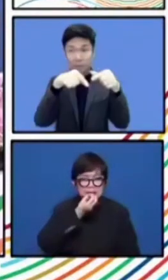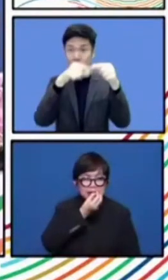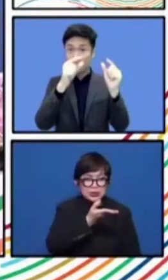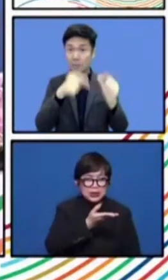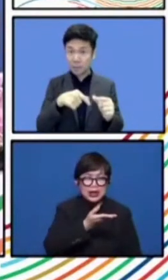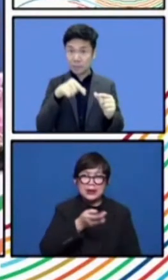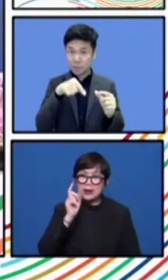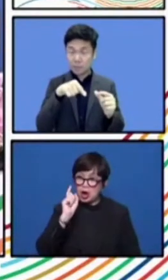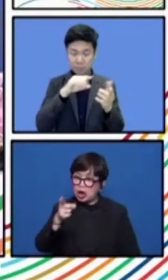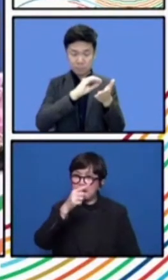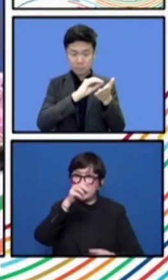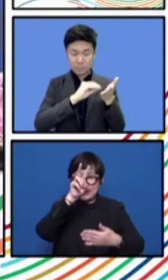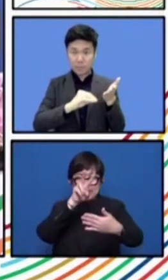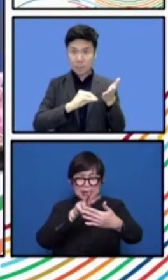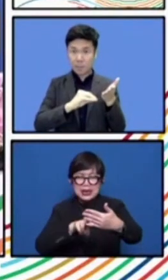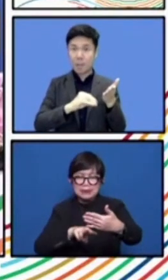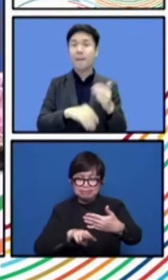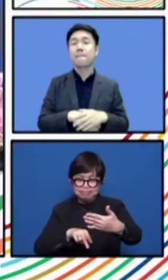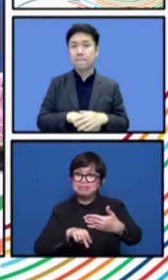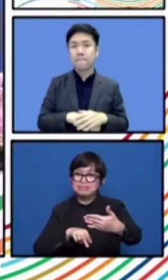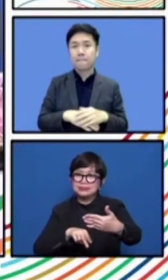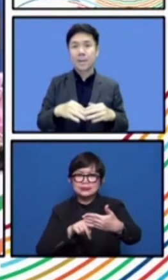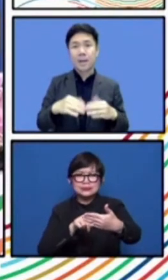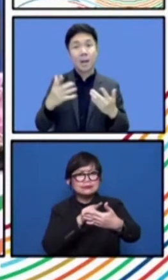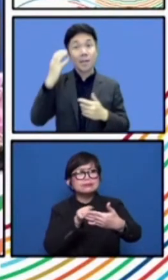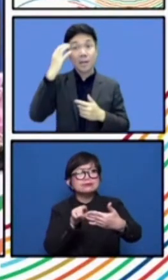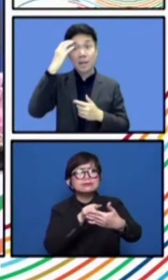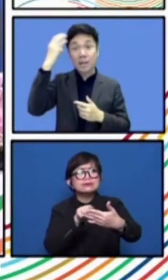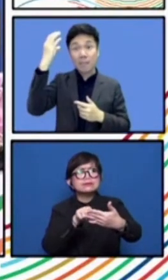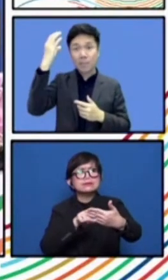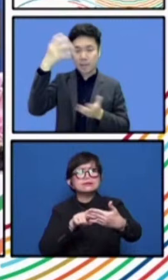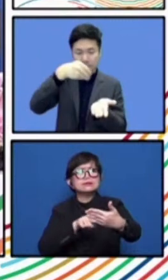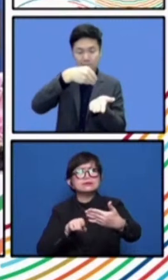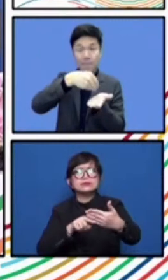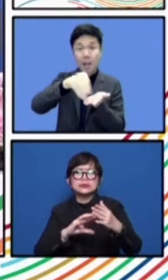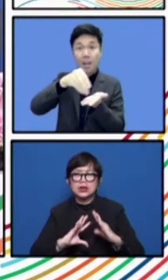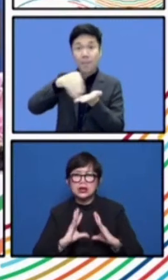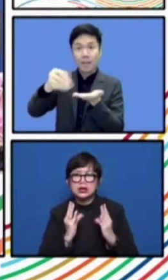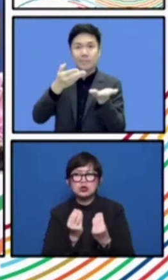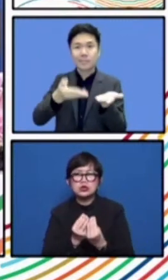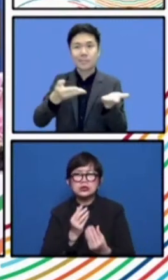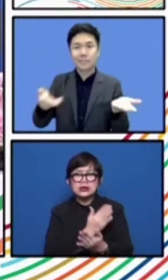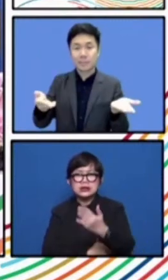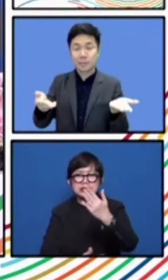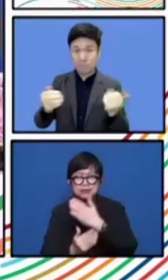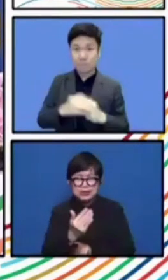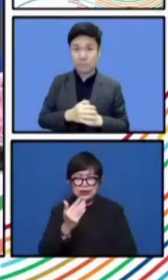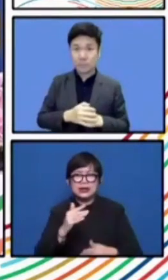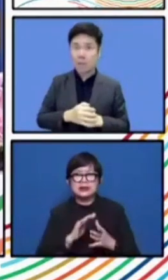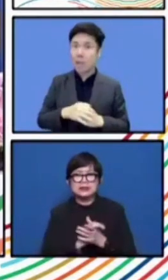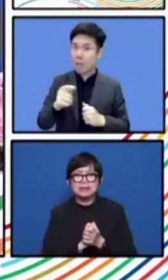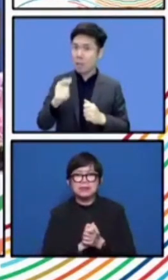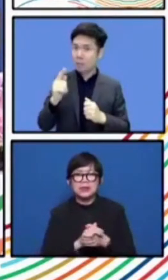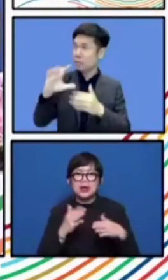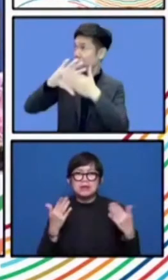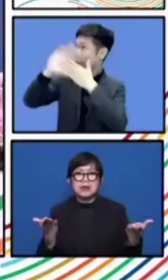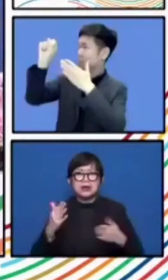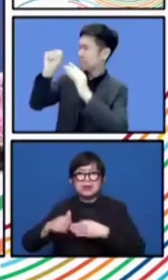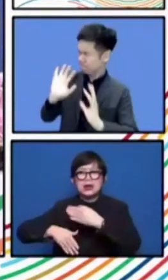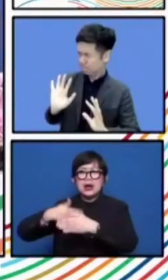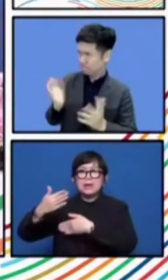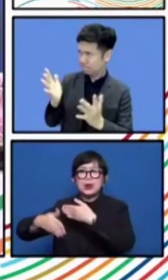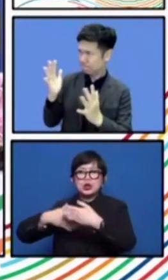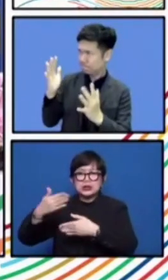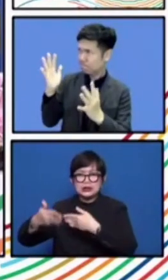public procurement and give unscap big round of applause for such